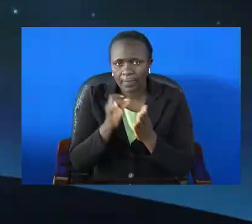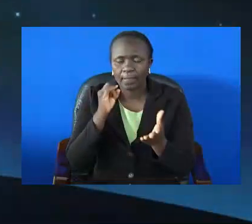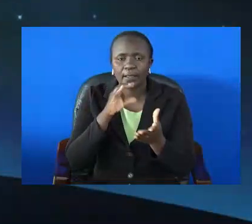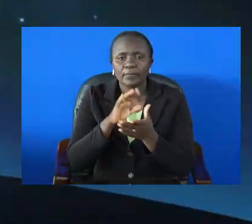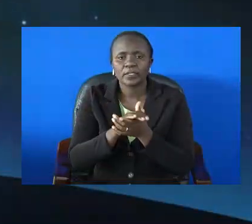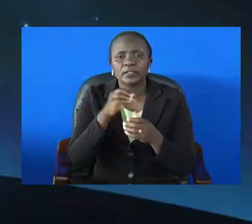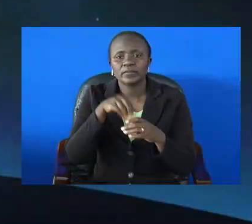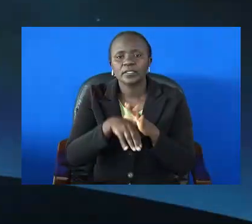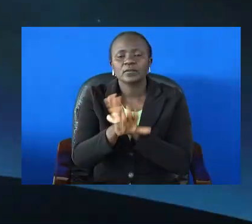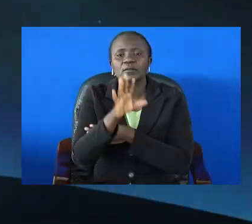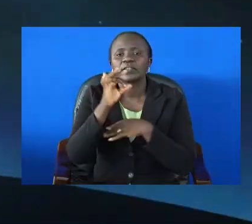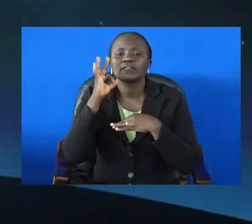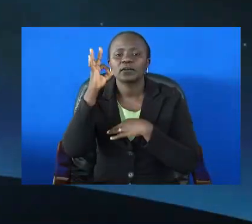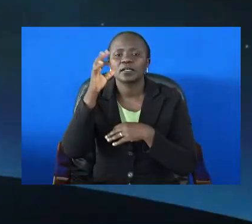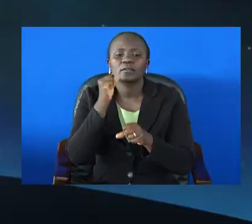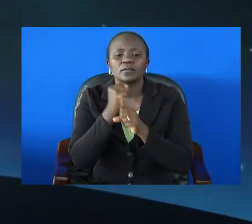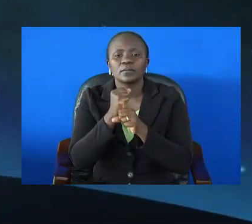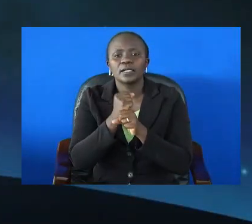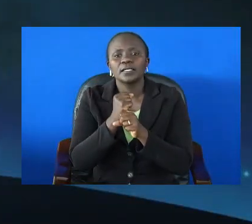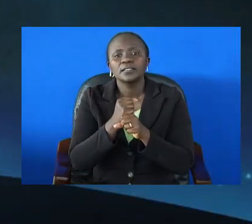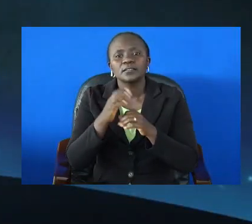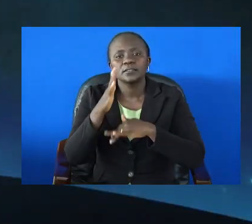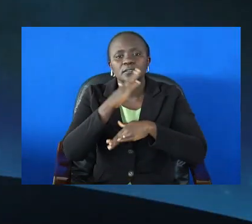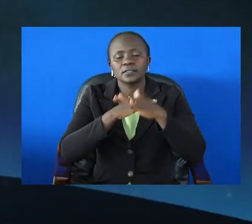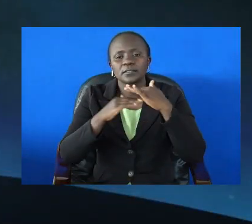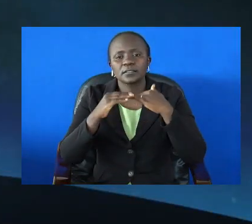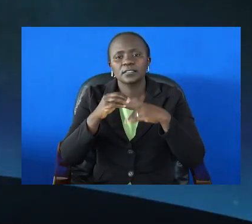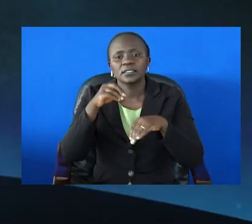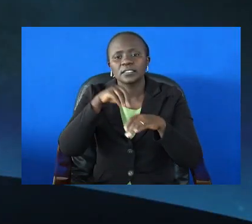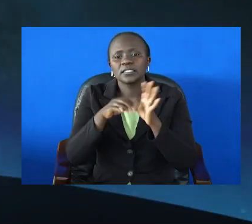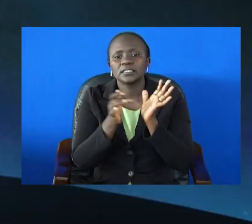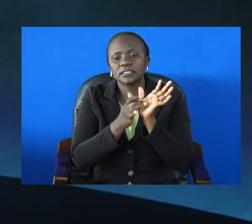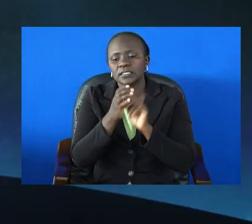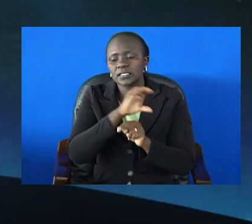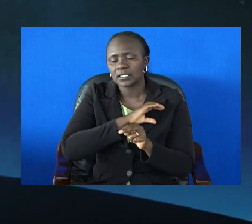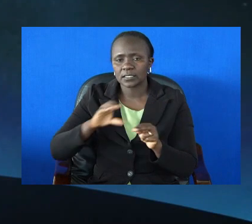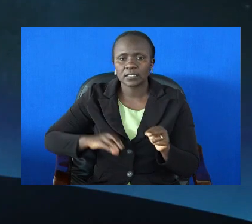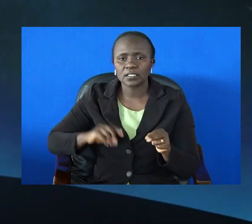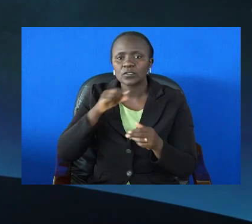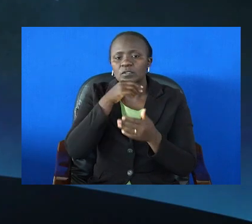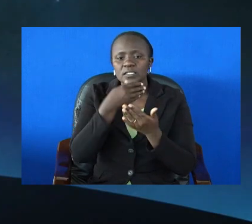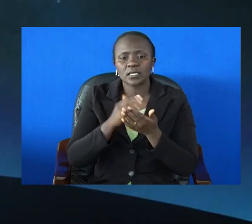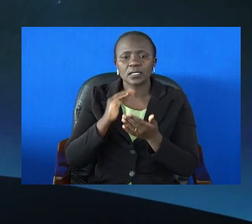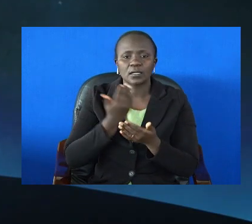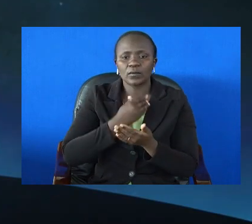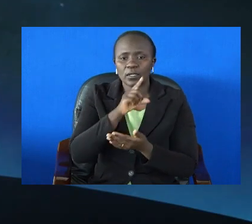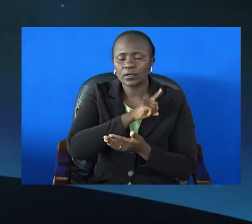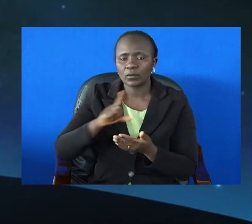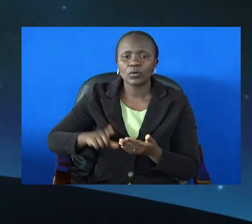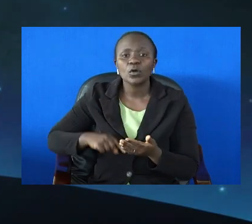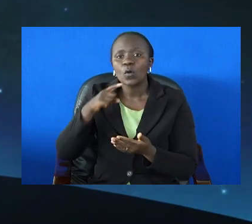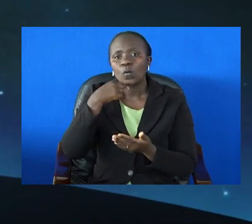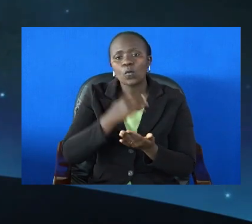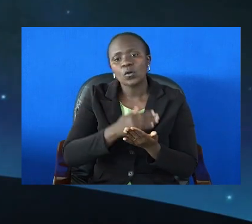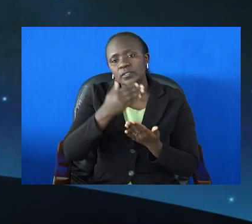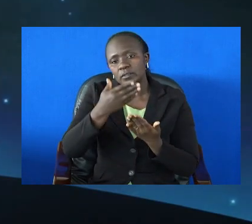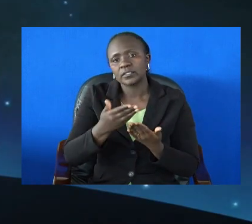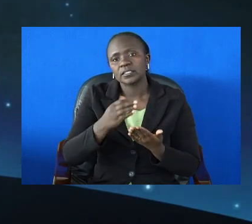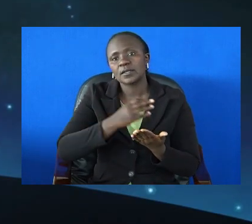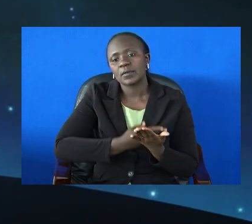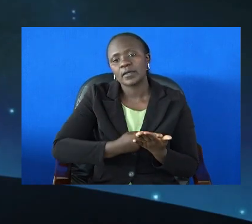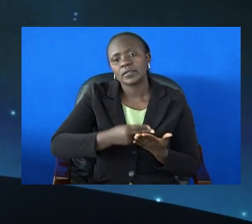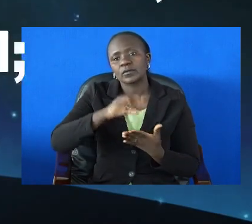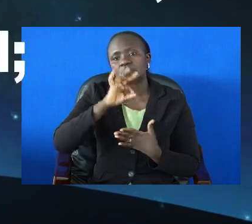Namwamini Mungu Baba Mwenyezi, Muumba wa mbingu na nchi, na Yesu Kristo mwana wake wa pekee,